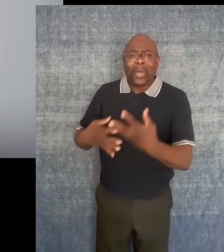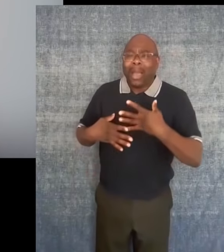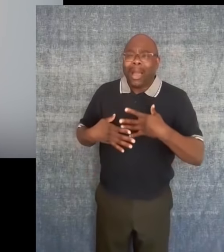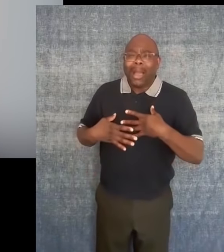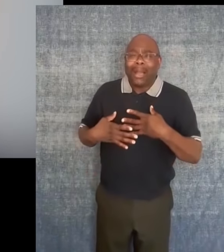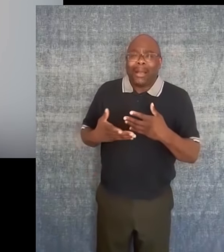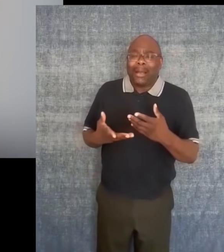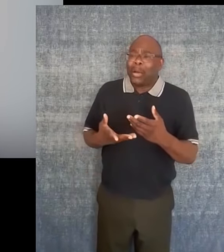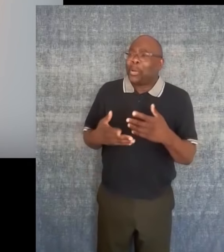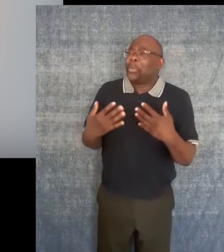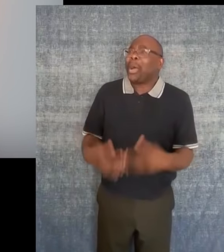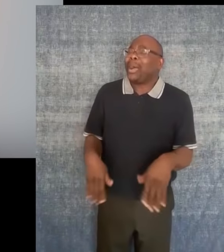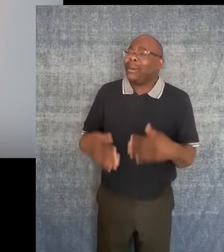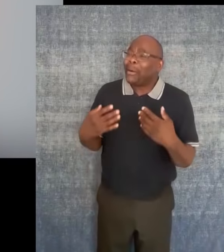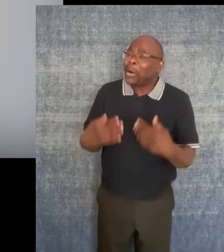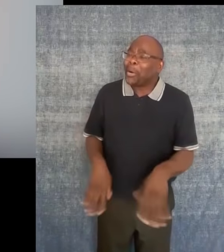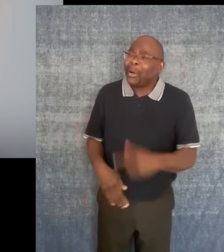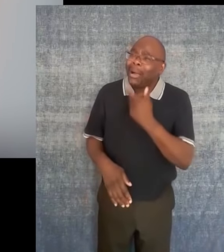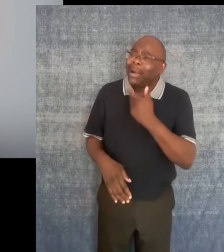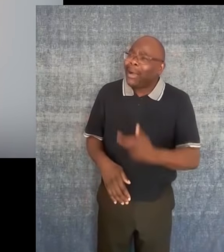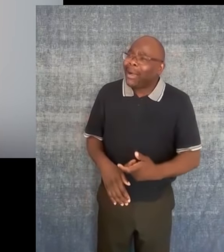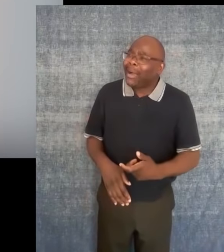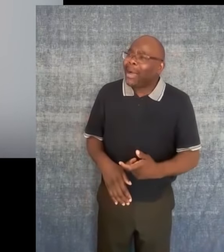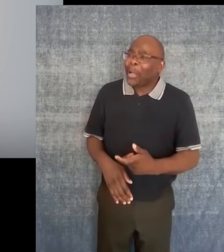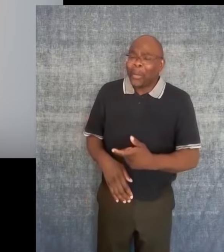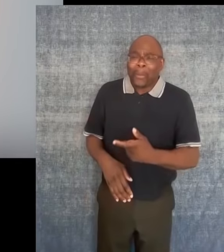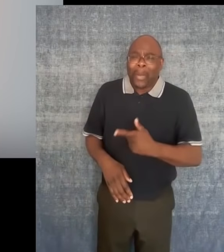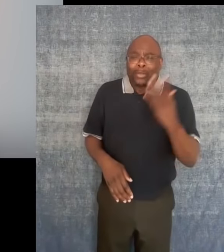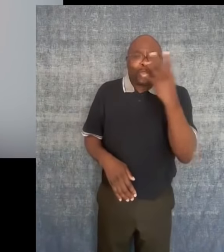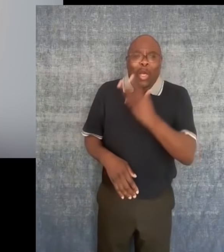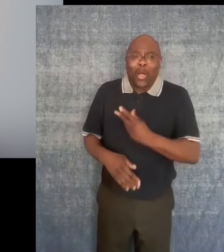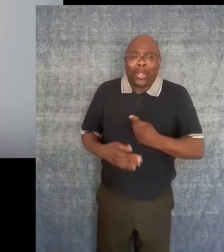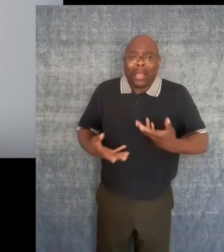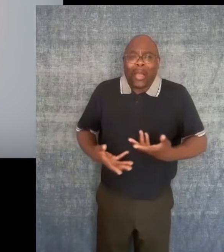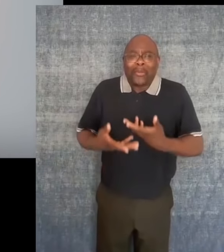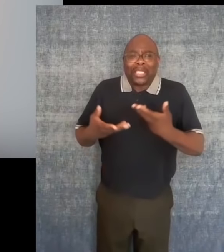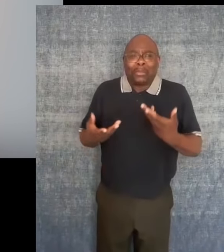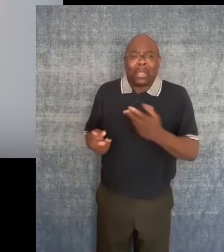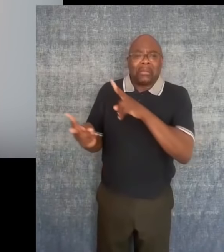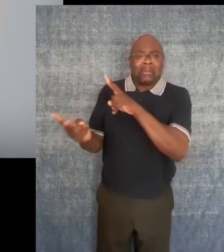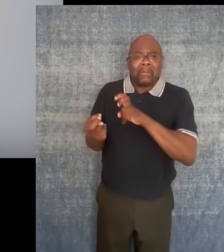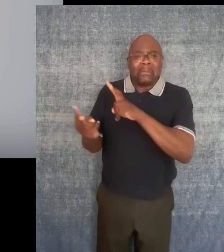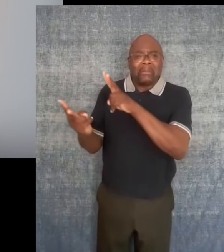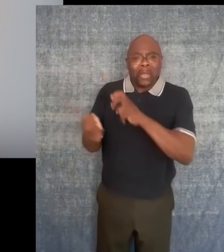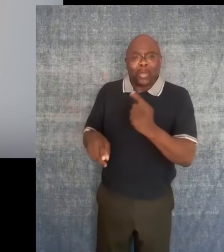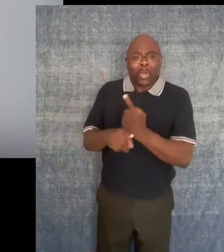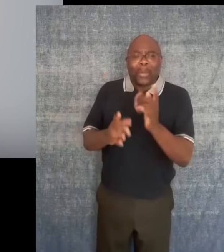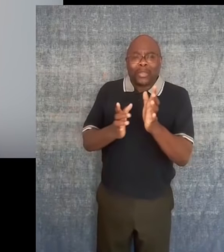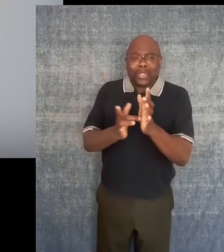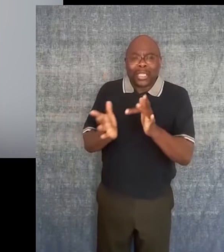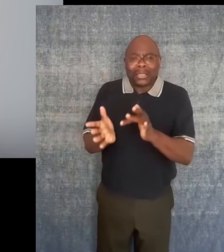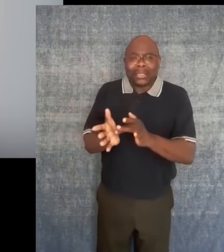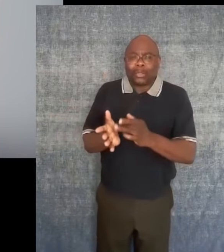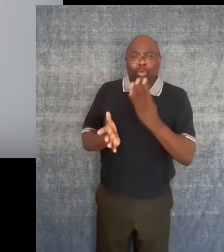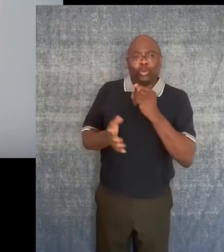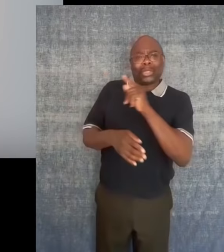sitting going, wow. And the soul was encouraged as I listened to him talk about how Jesus had used